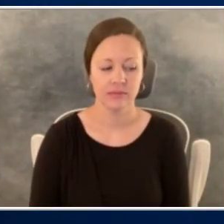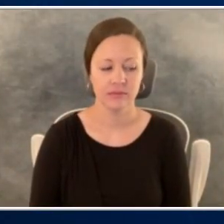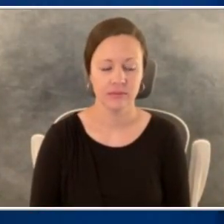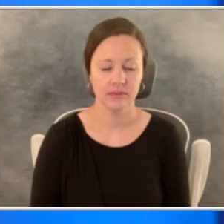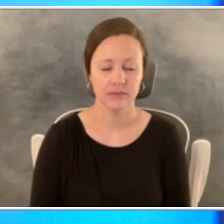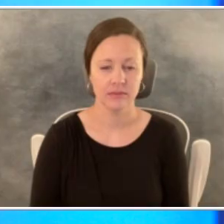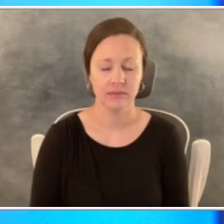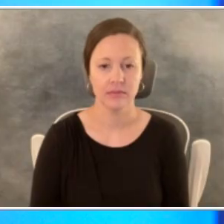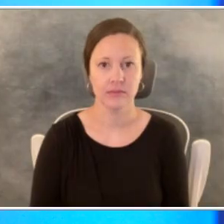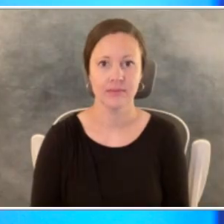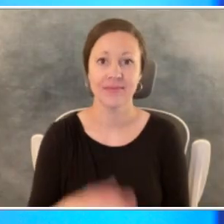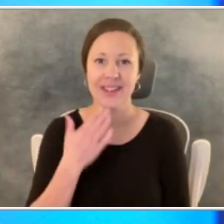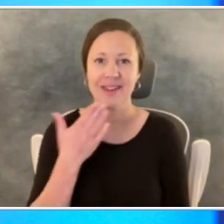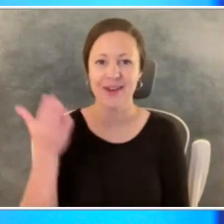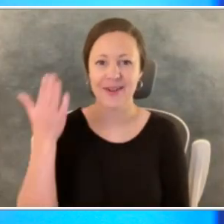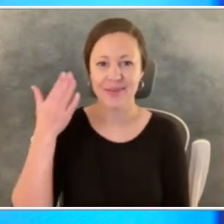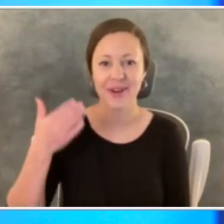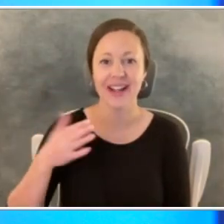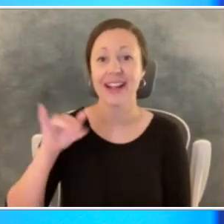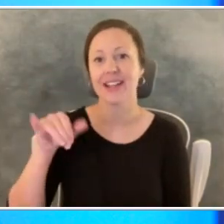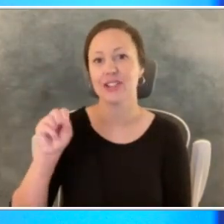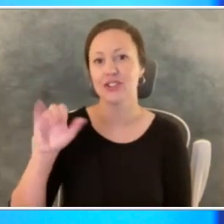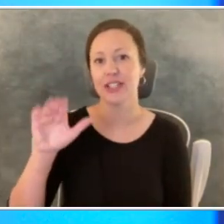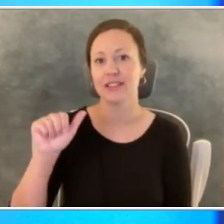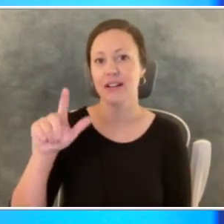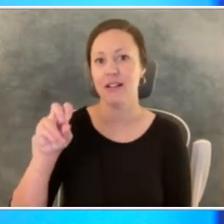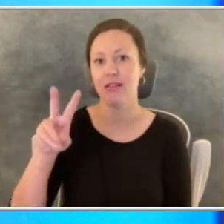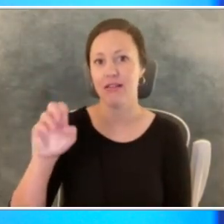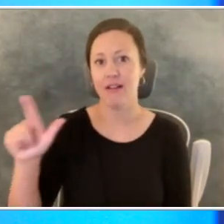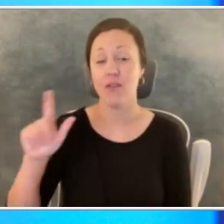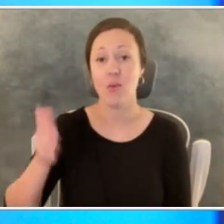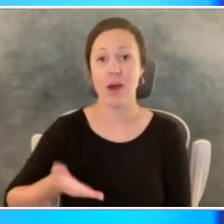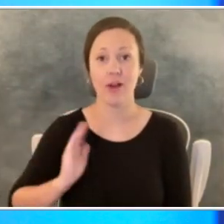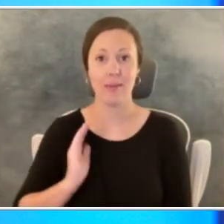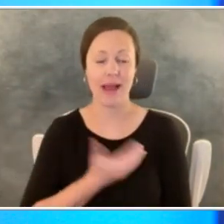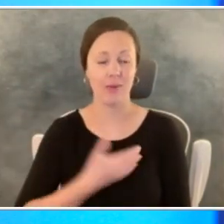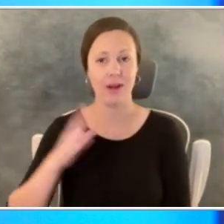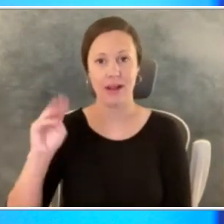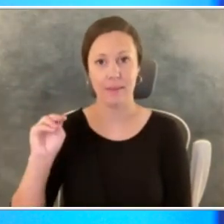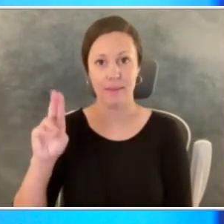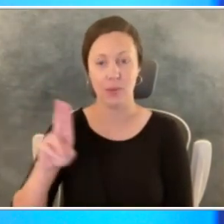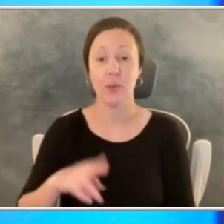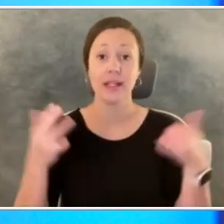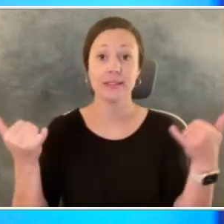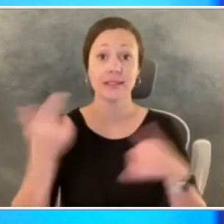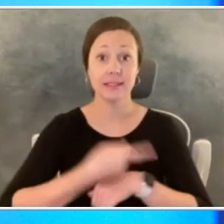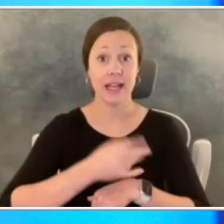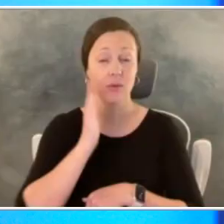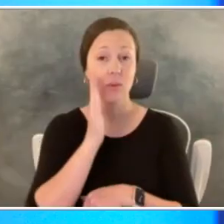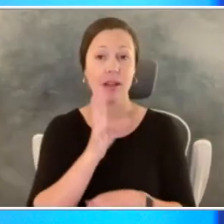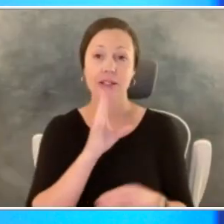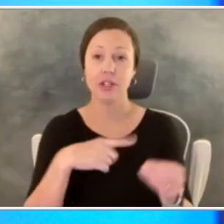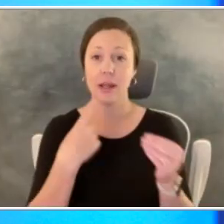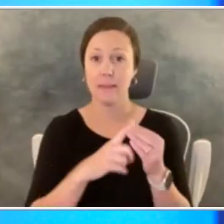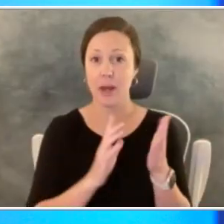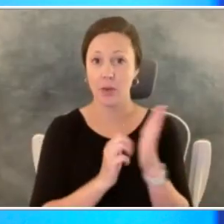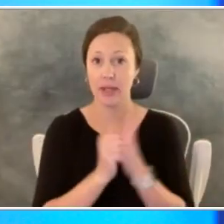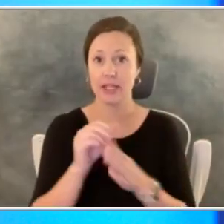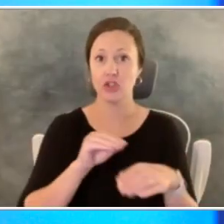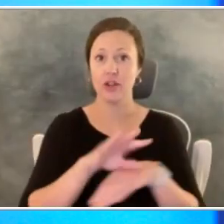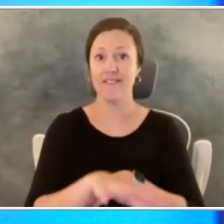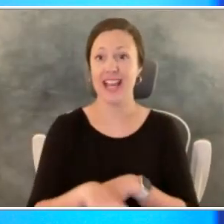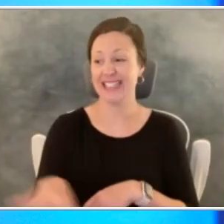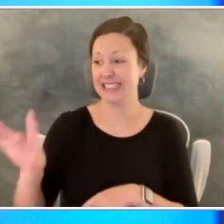Good morning. I'm Jessica Lovell, and welcome to the Morning Medical Update. Today, we are talking about a cancer that affects 1 in 8 men,